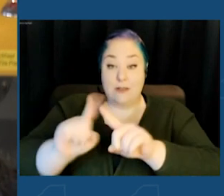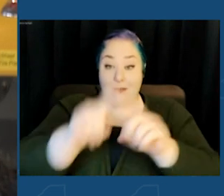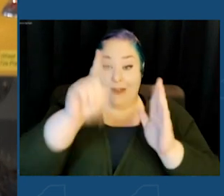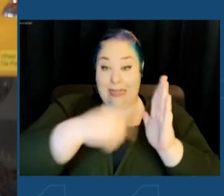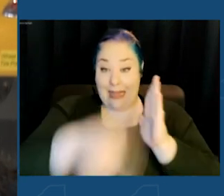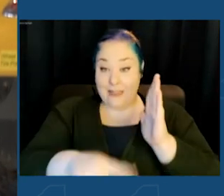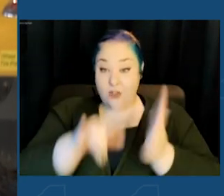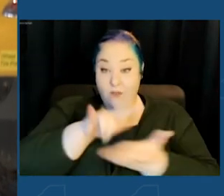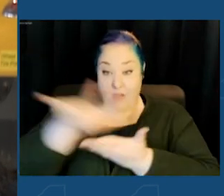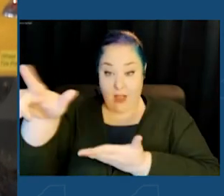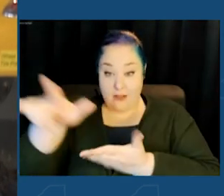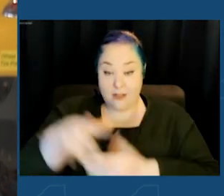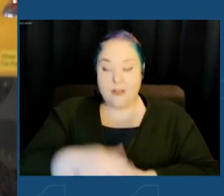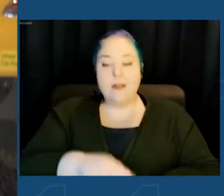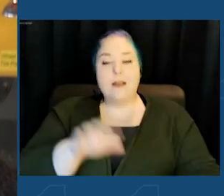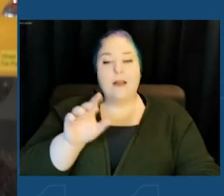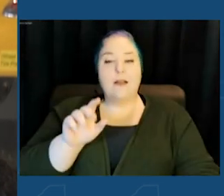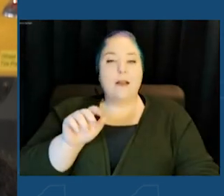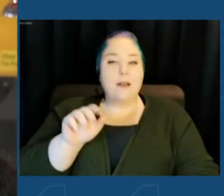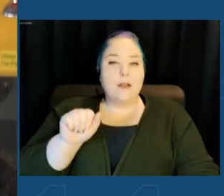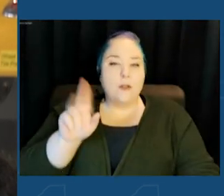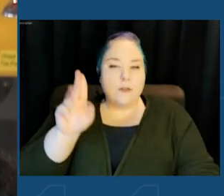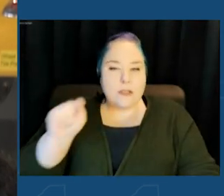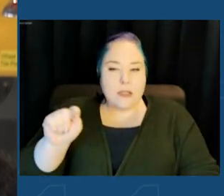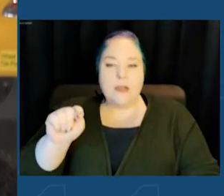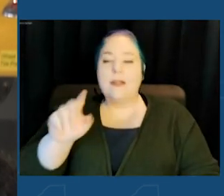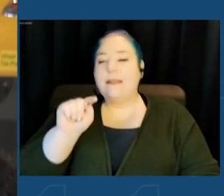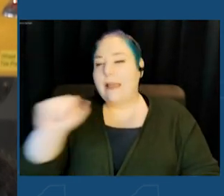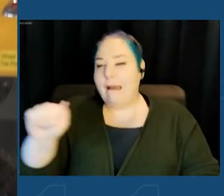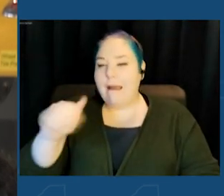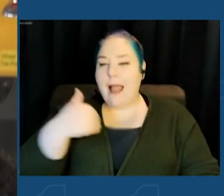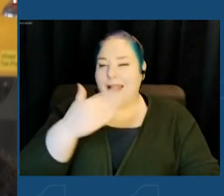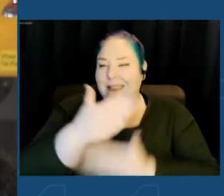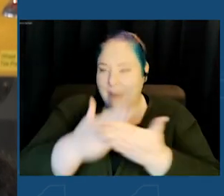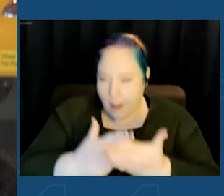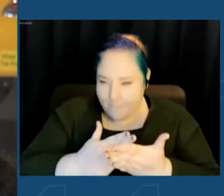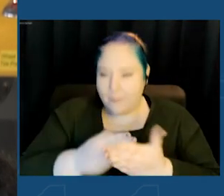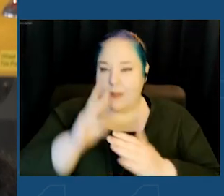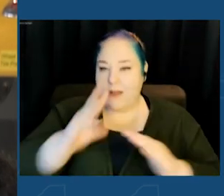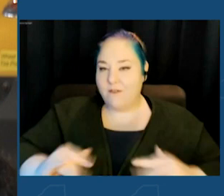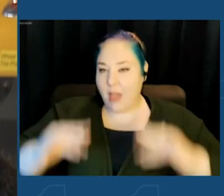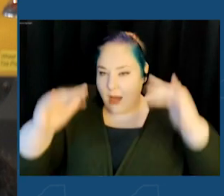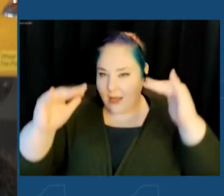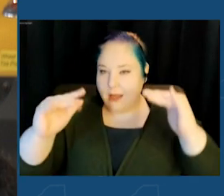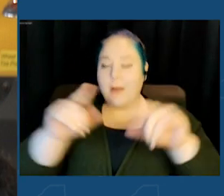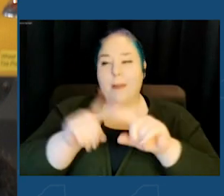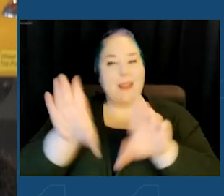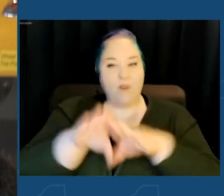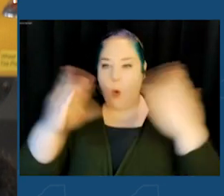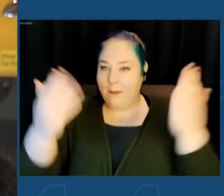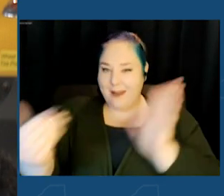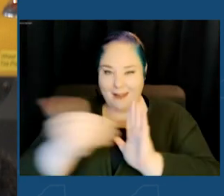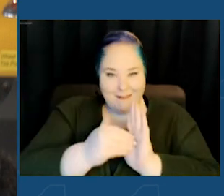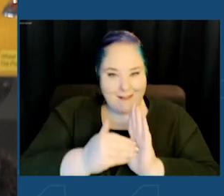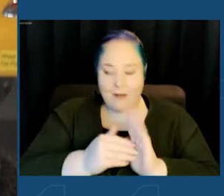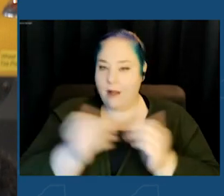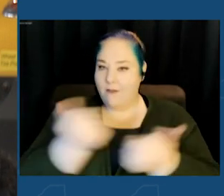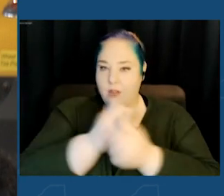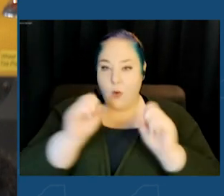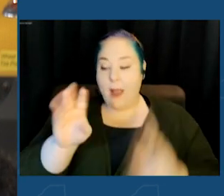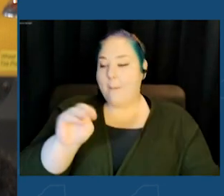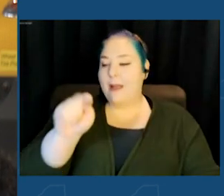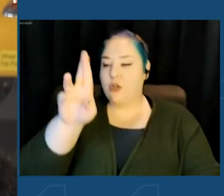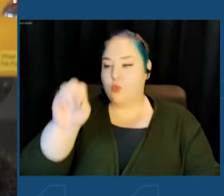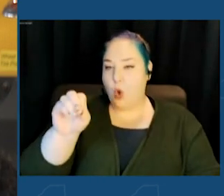had some flooding uh on some of its liar lines those have reopened and everything's okay same with Metro North in the